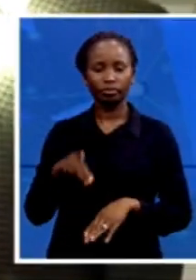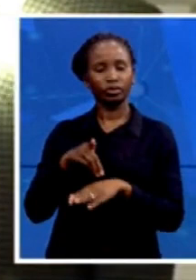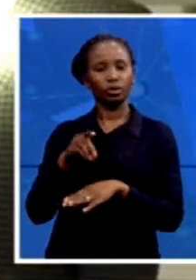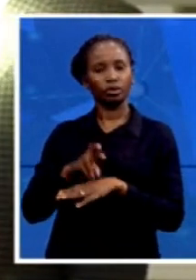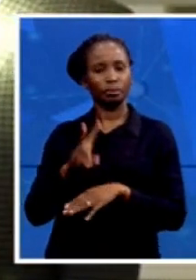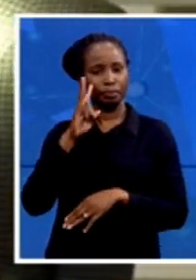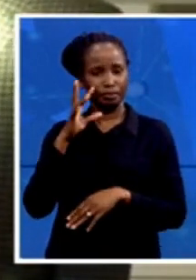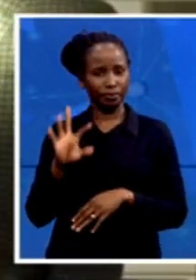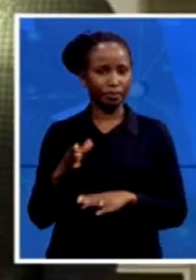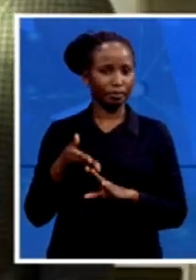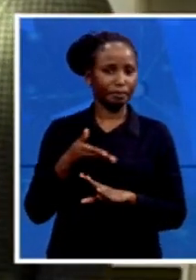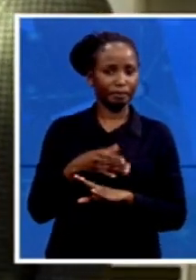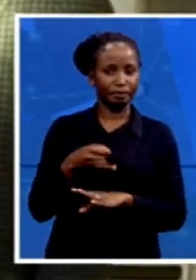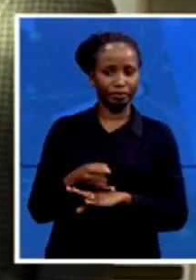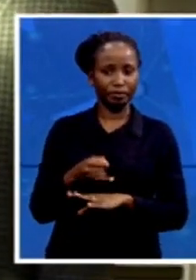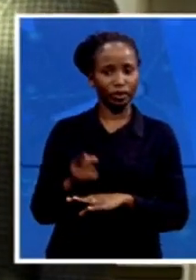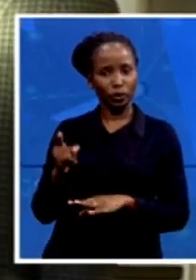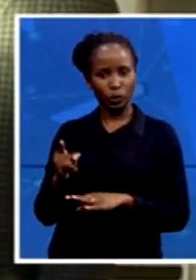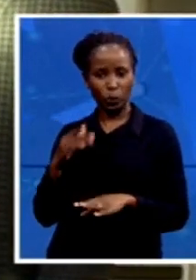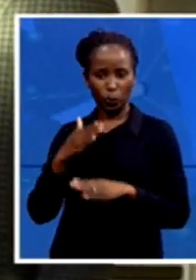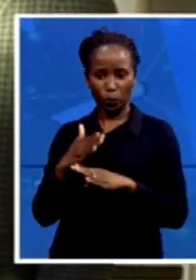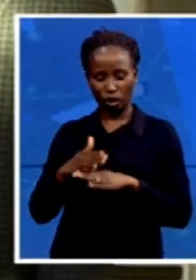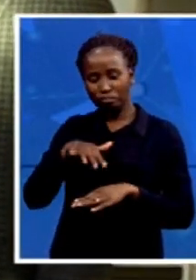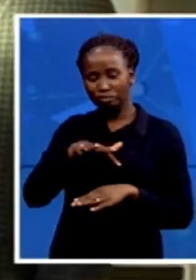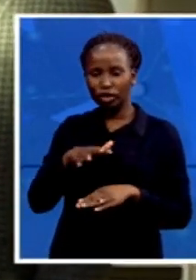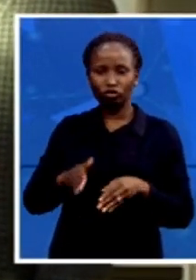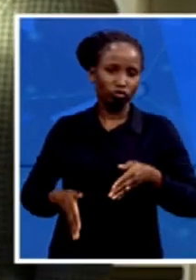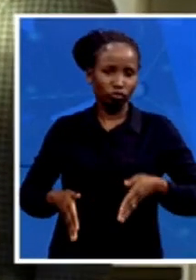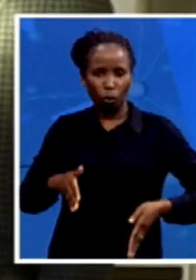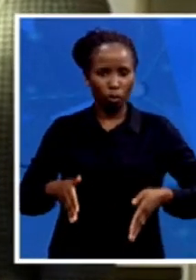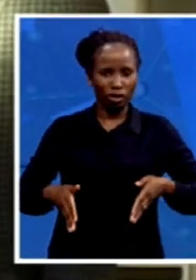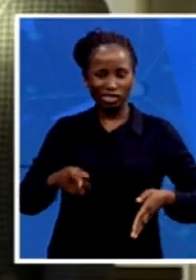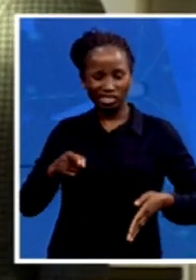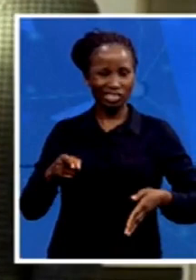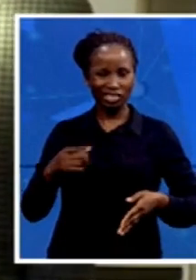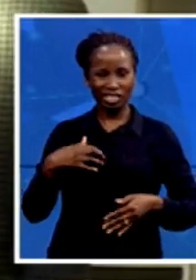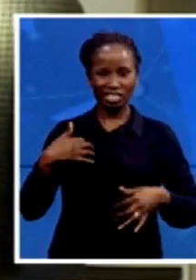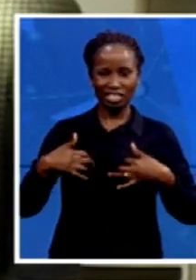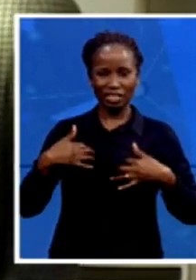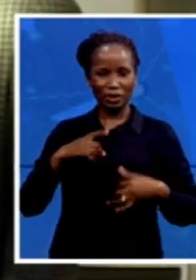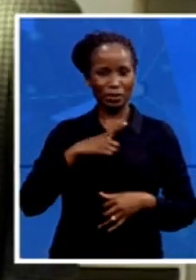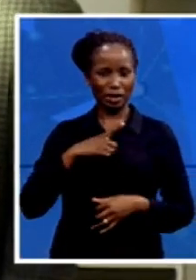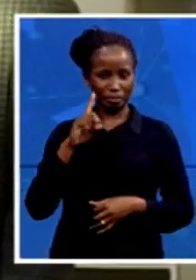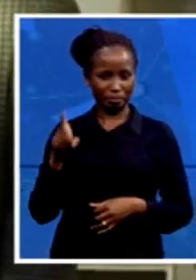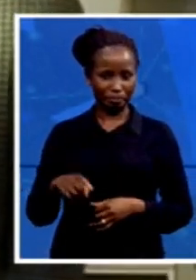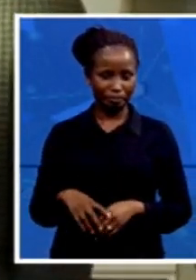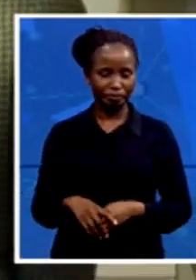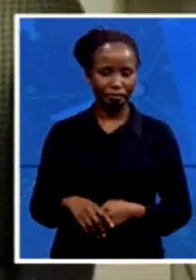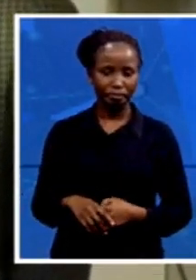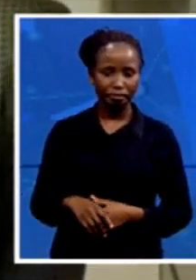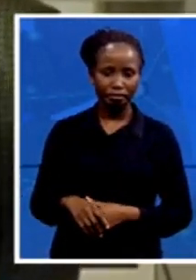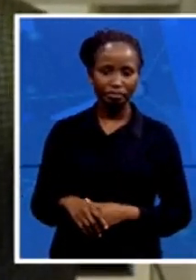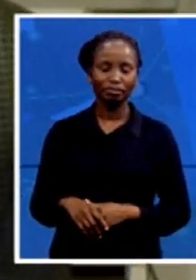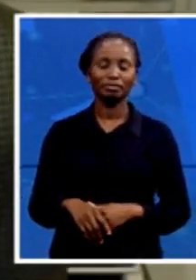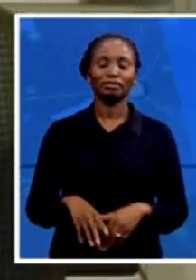the robot. Why are you so excited about this, and why should we be? Right, thank you so much. Good morning.